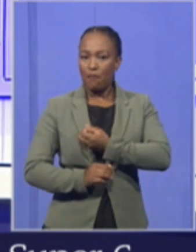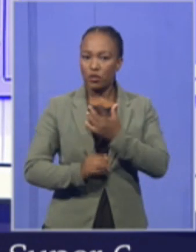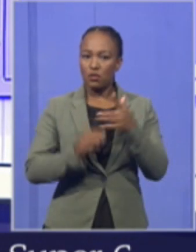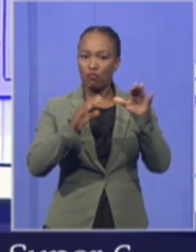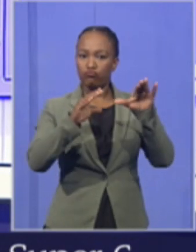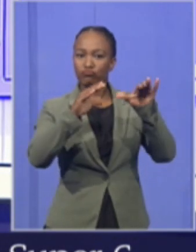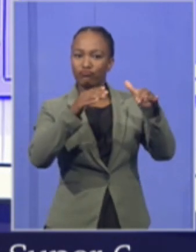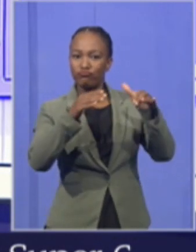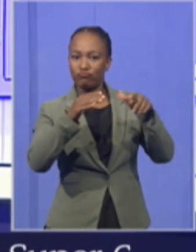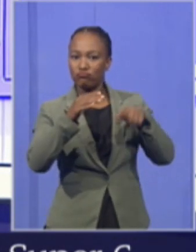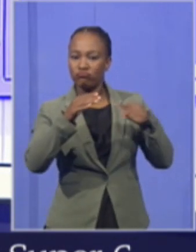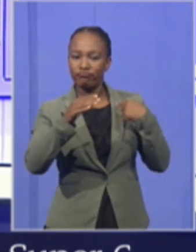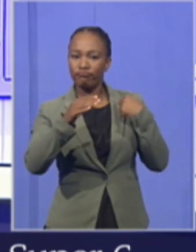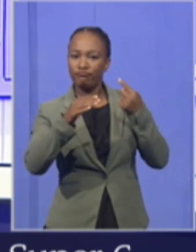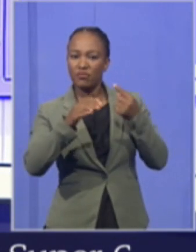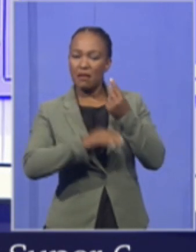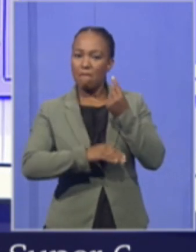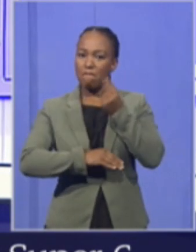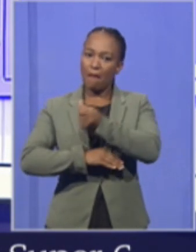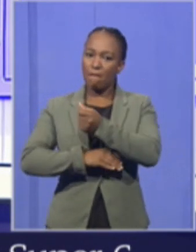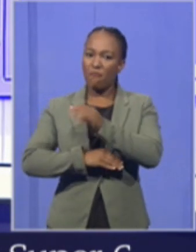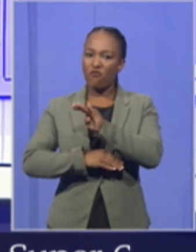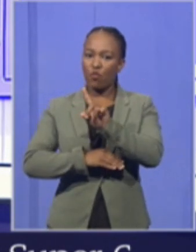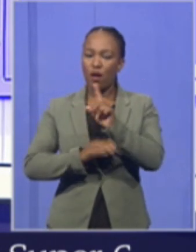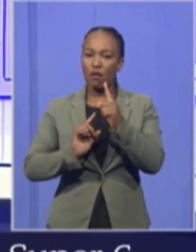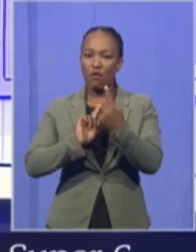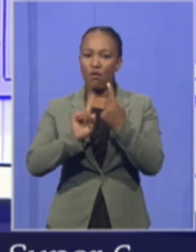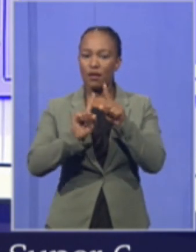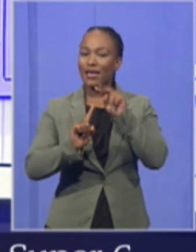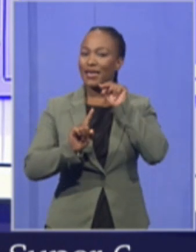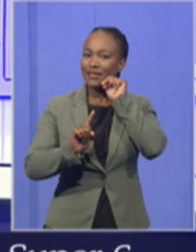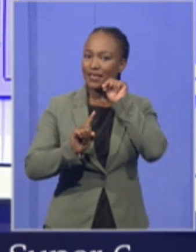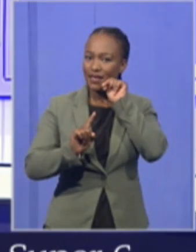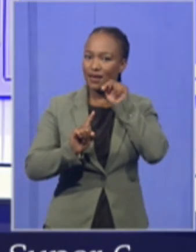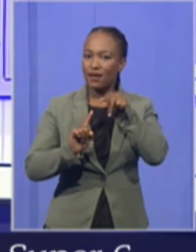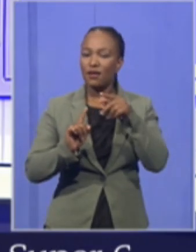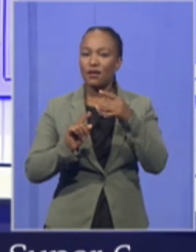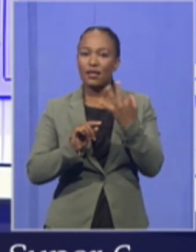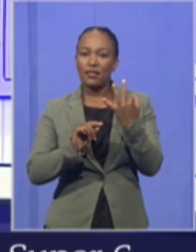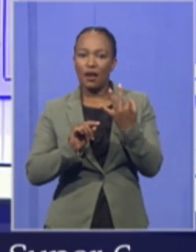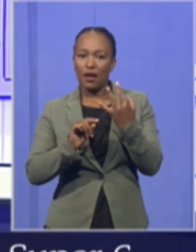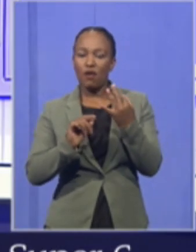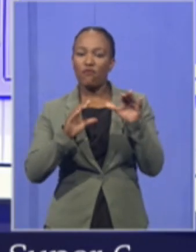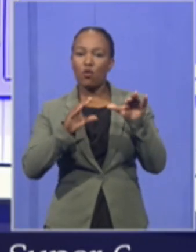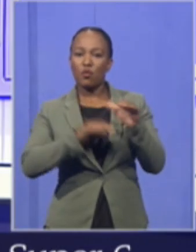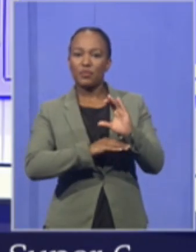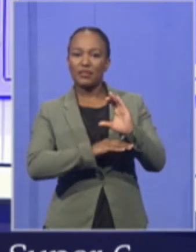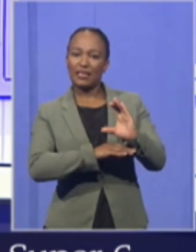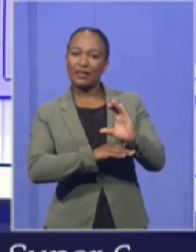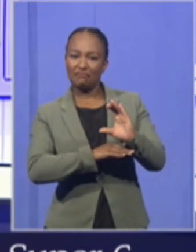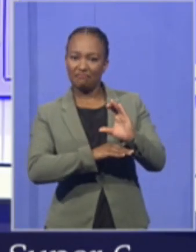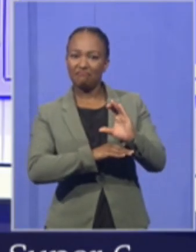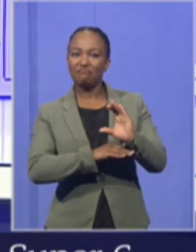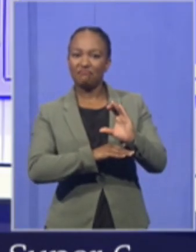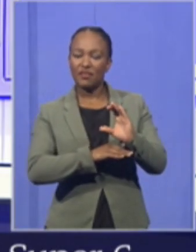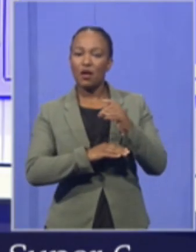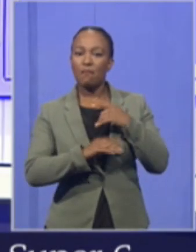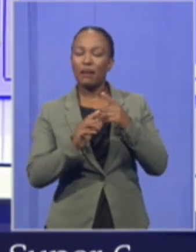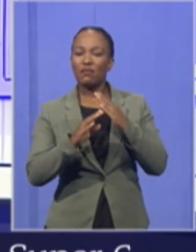se fengwe se fapile Nigeria ka 41 runs mo motshamekong wa bone wa boraro wa Group C o kgoreleditsweng ke Pula